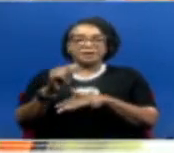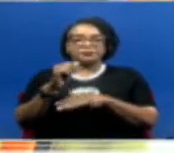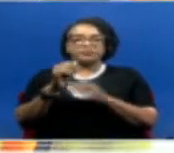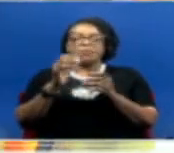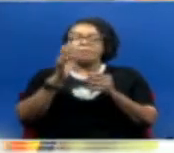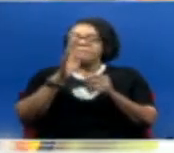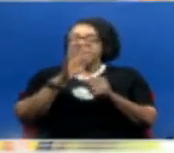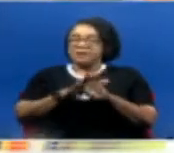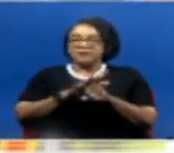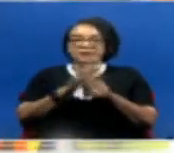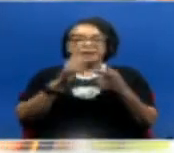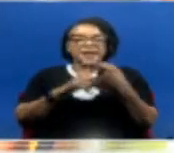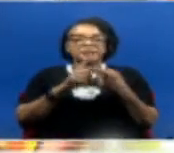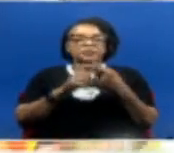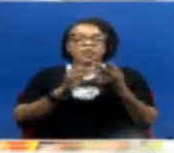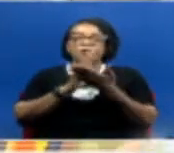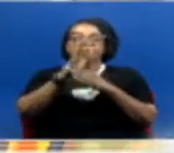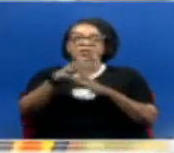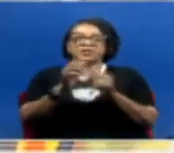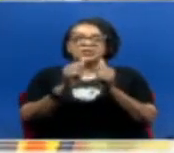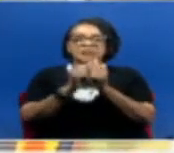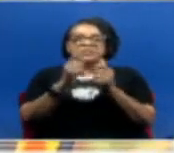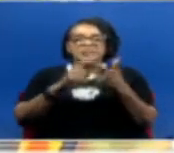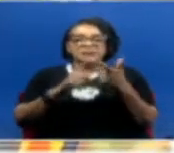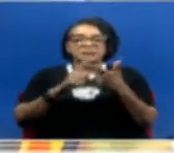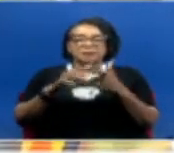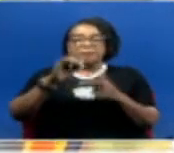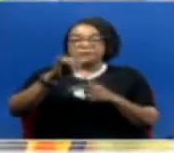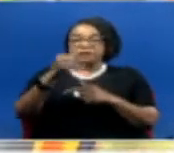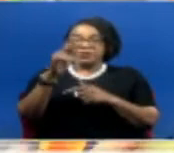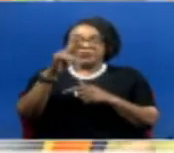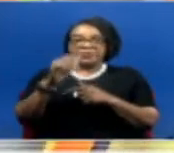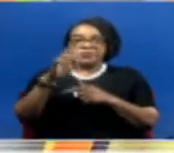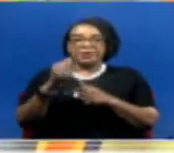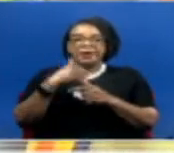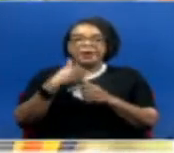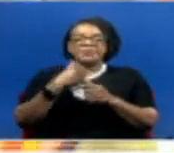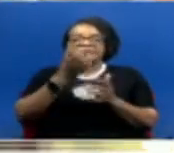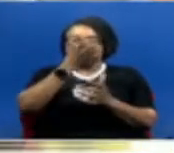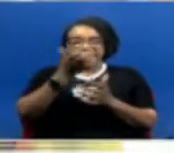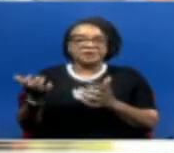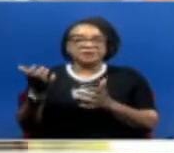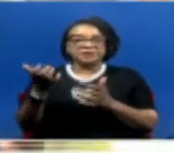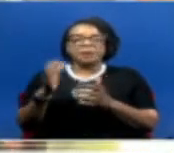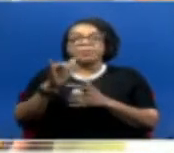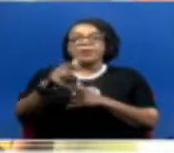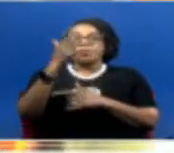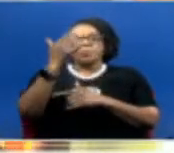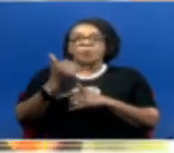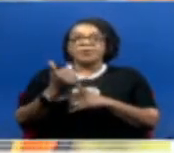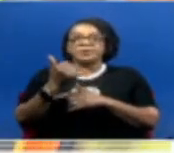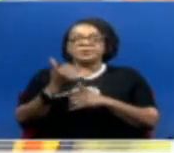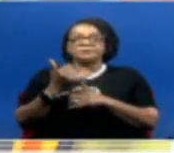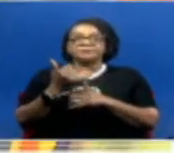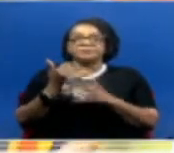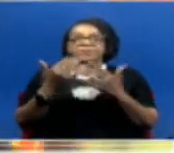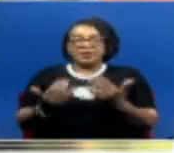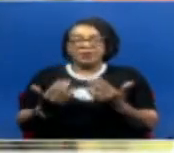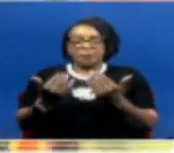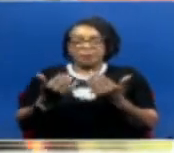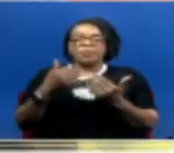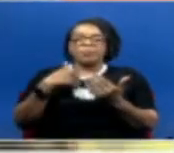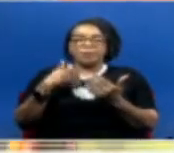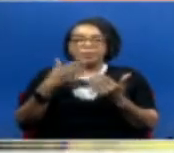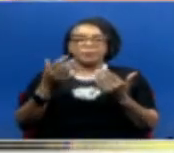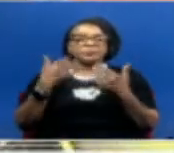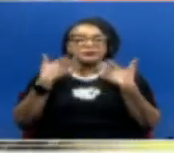years. For more than 10 years, Jomo Kenyatta International Airport has been neglected. That is why the chickens have come home to roost. You see